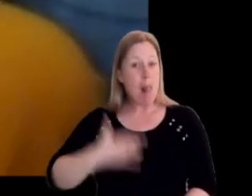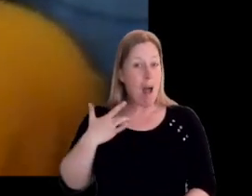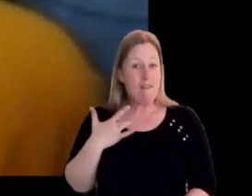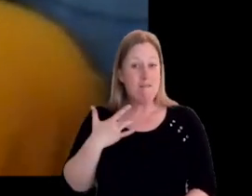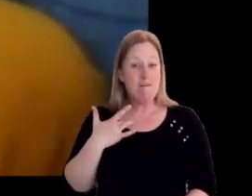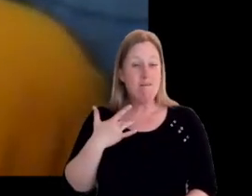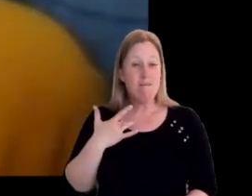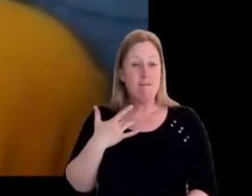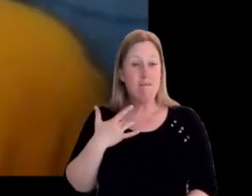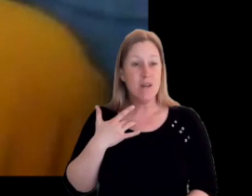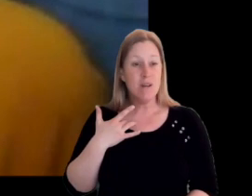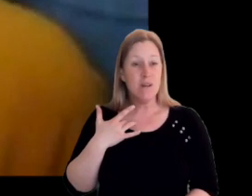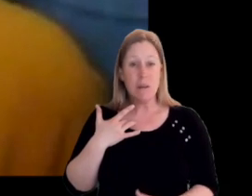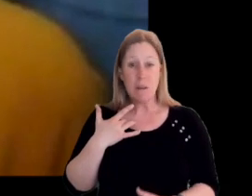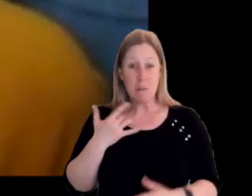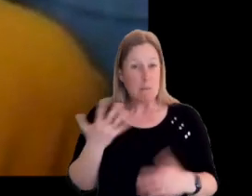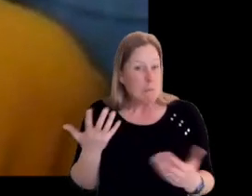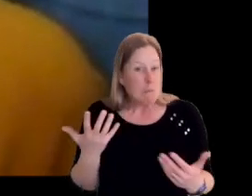entire life